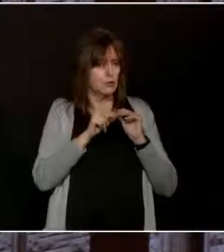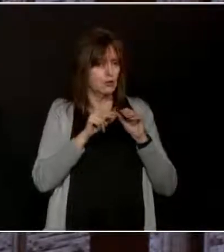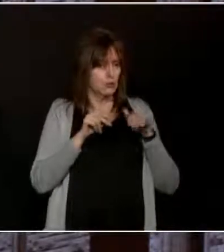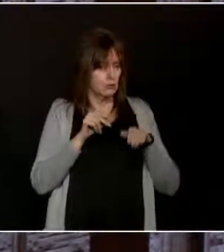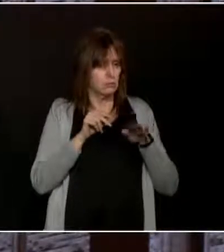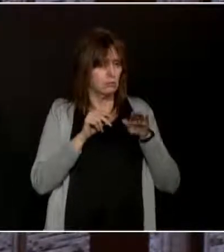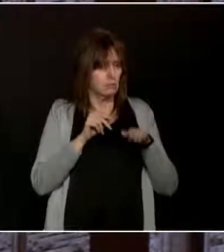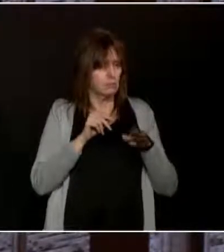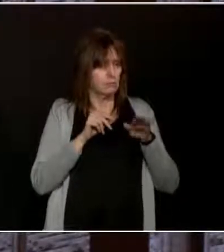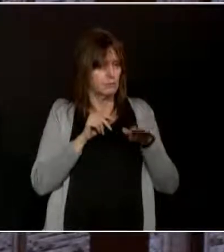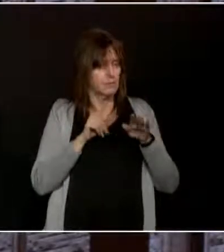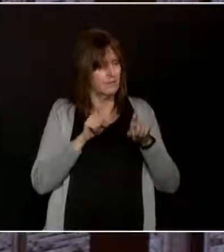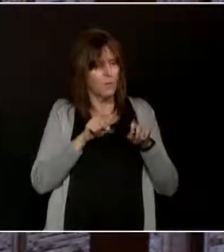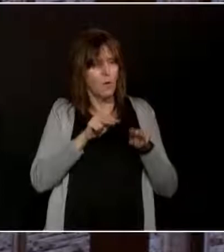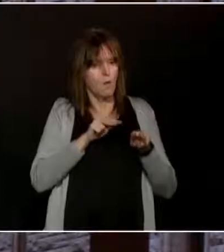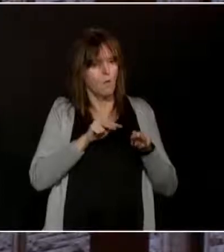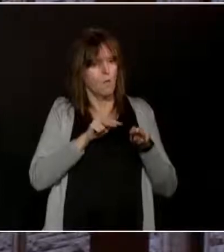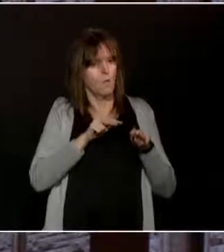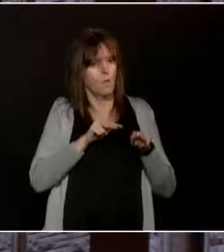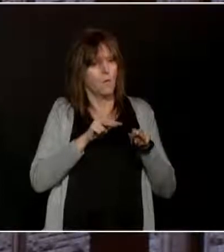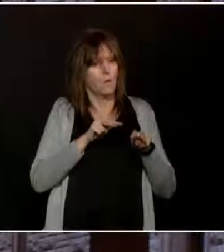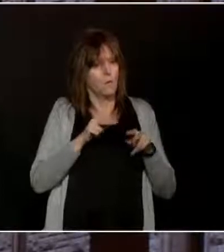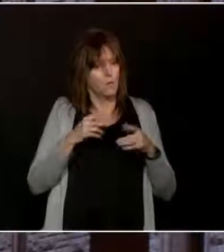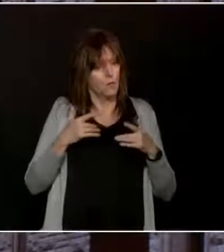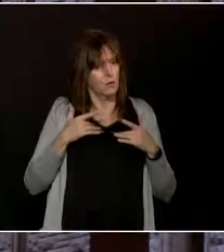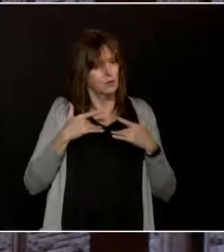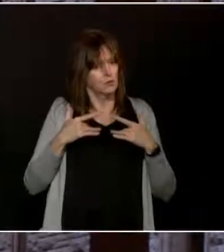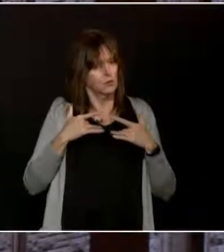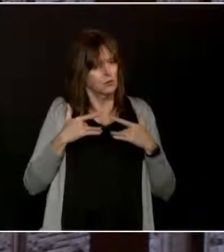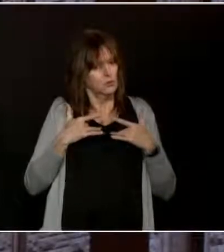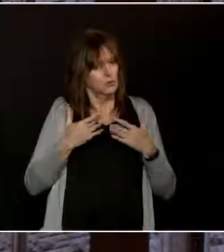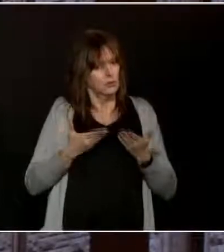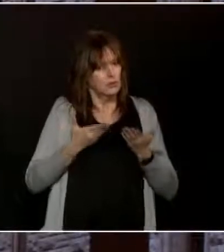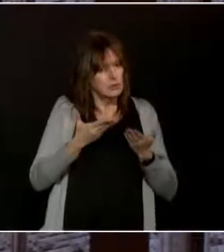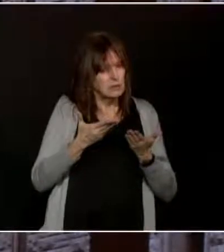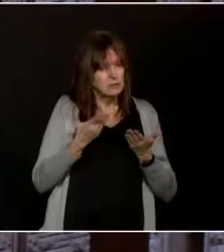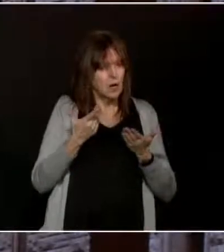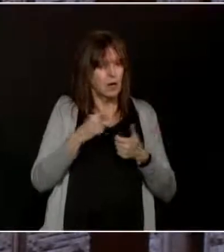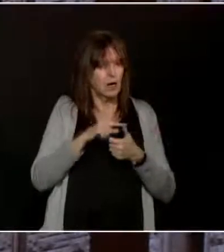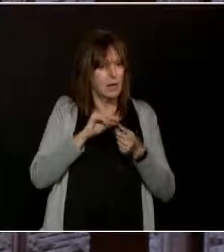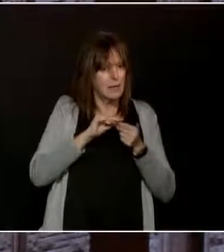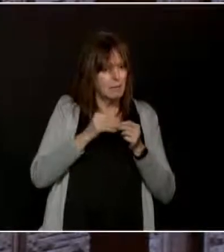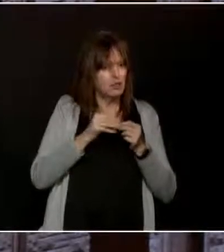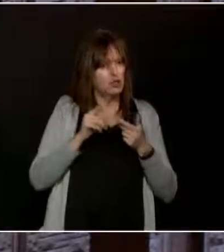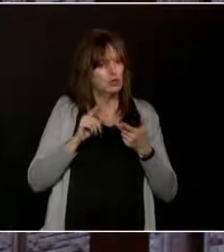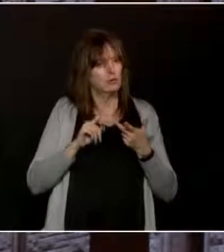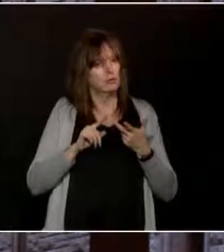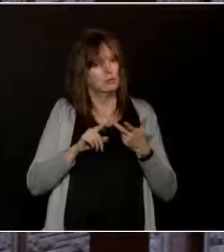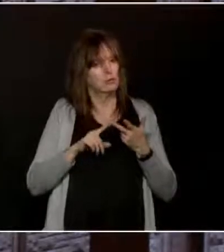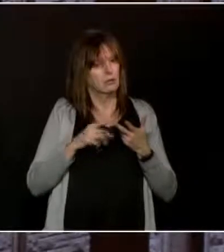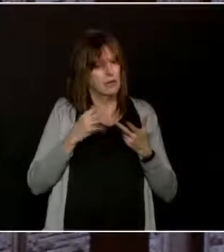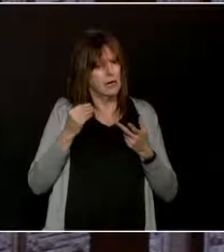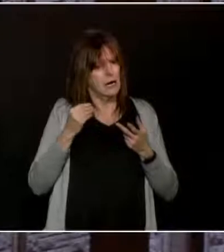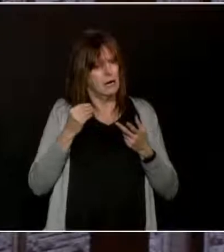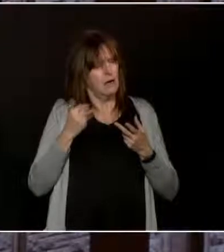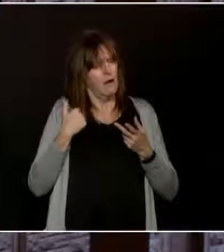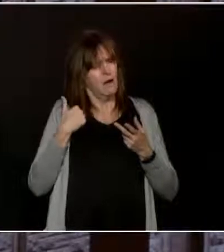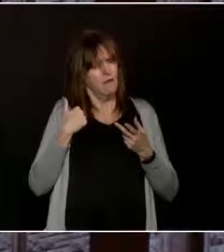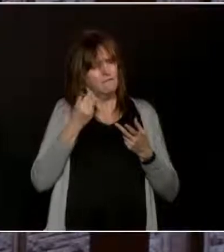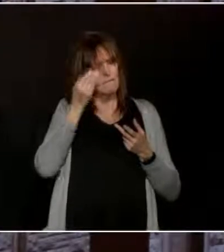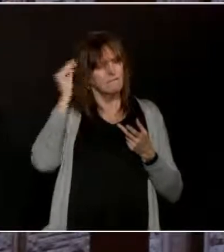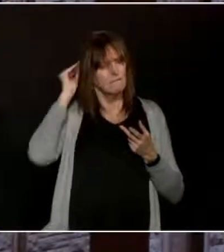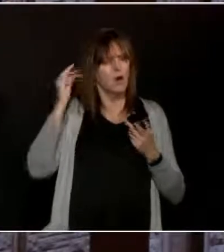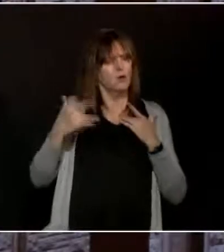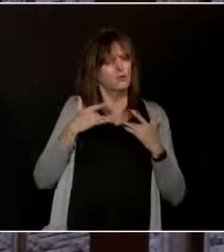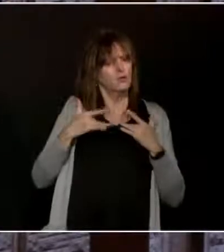that their numbers on 2 things that are I'm a bit worried about up till now. One is that their percent